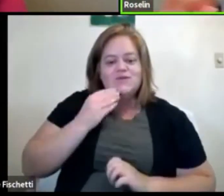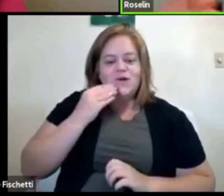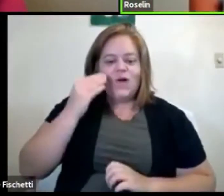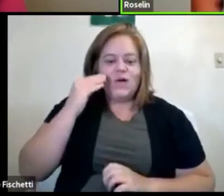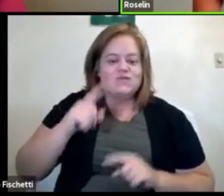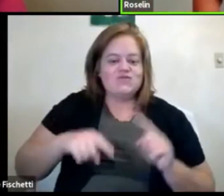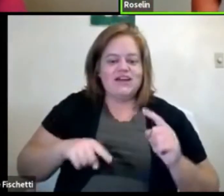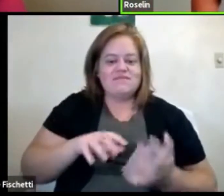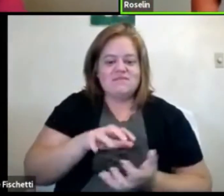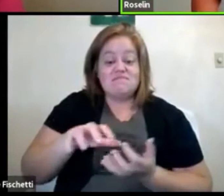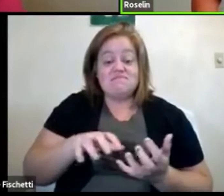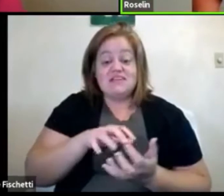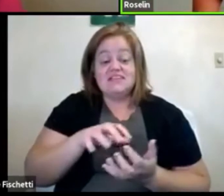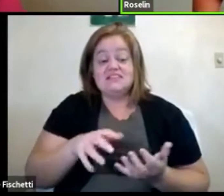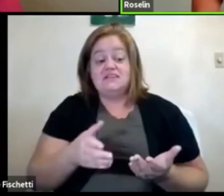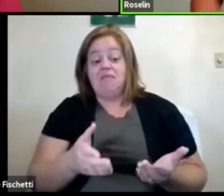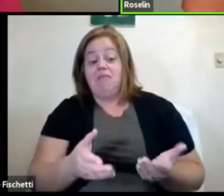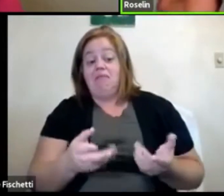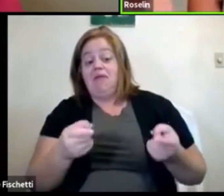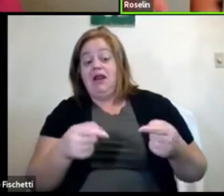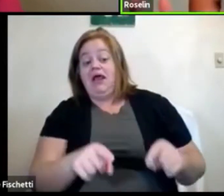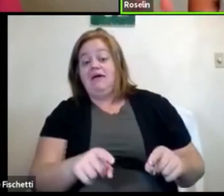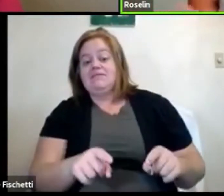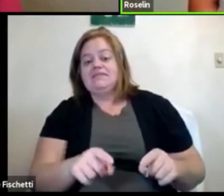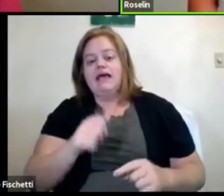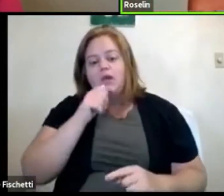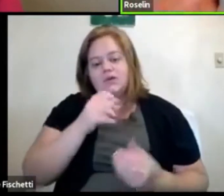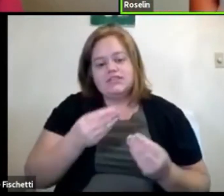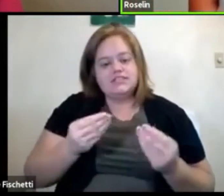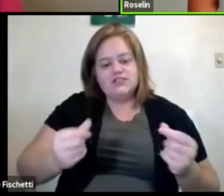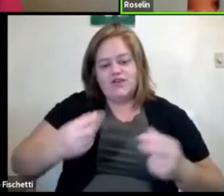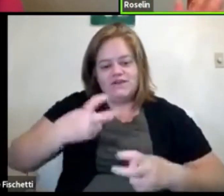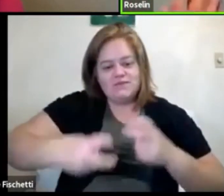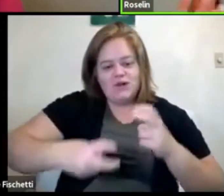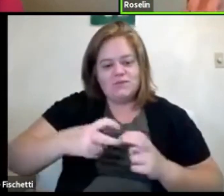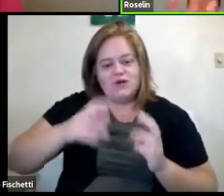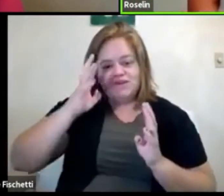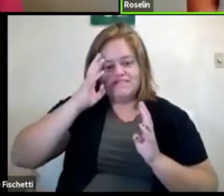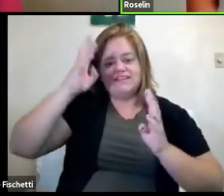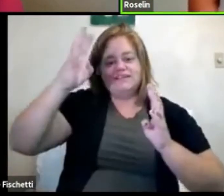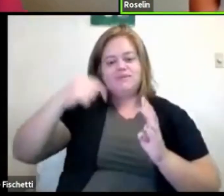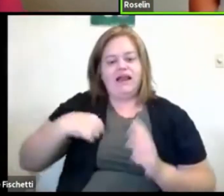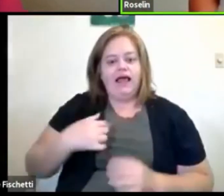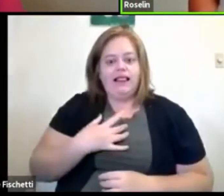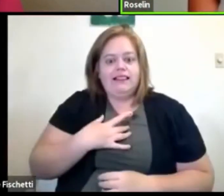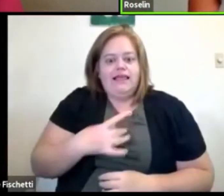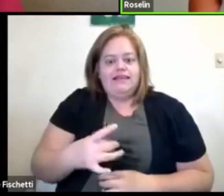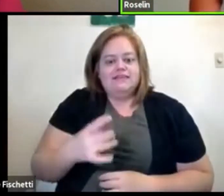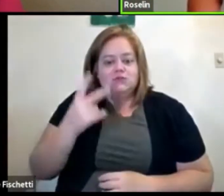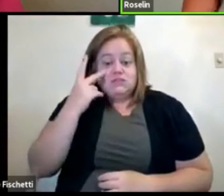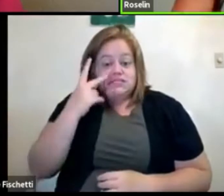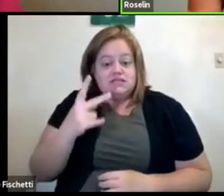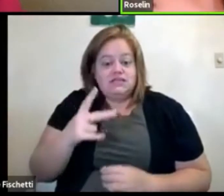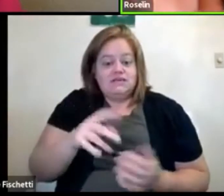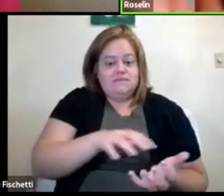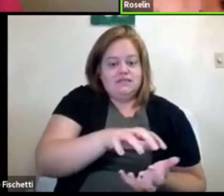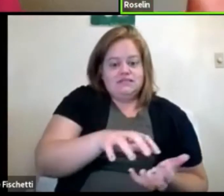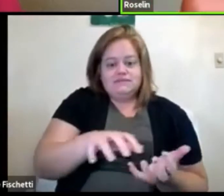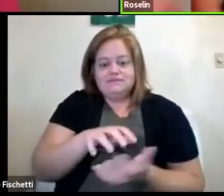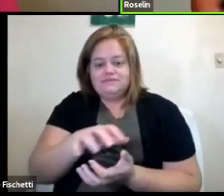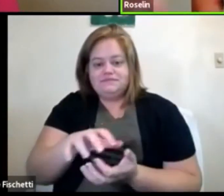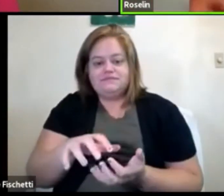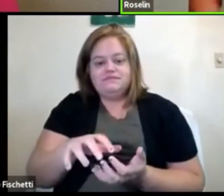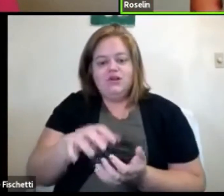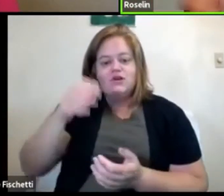stuff and see what happened, right? I wasn't solving any issues or inventing anything. I was just like curious to see. I remember like shampoos, I would take